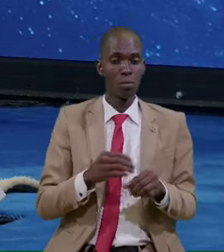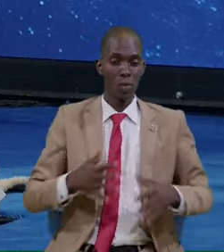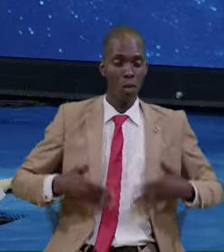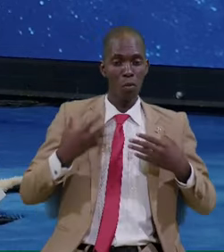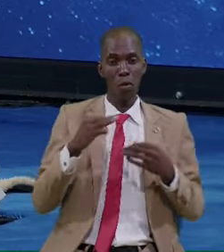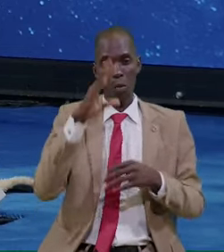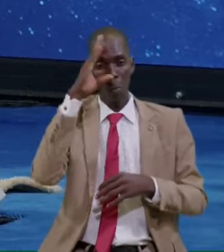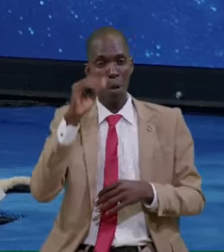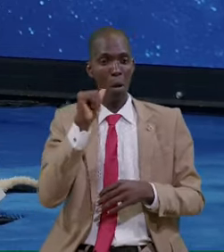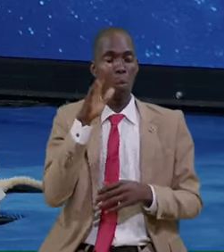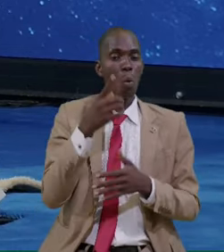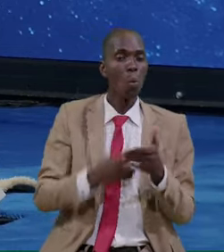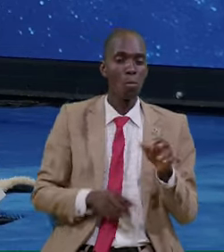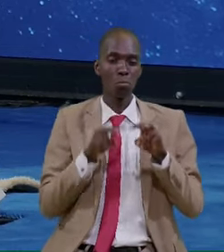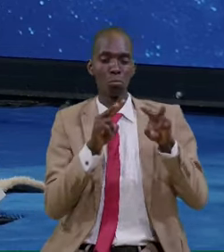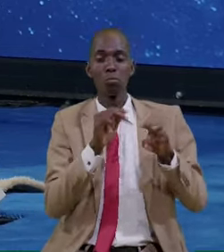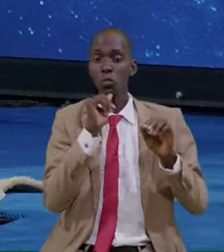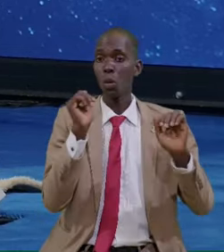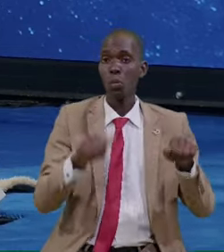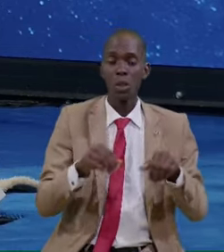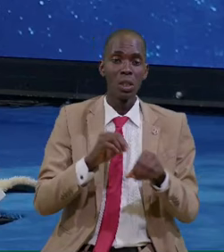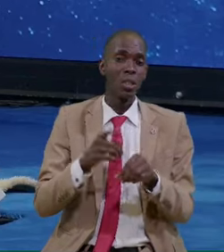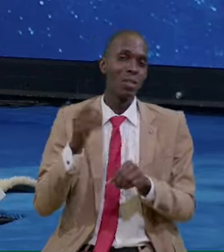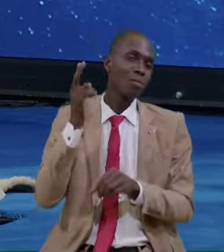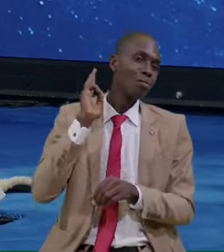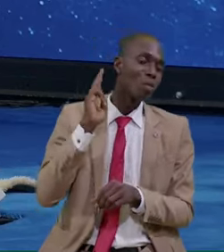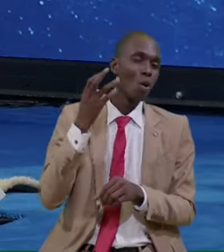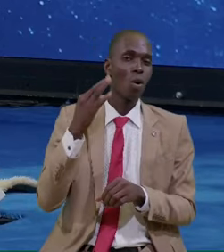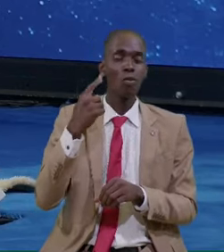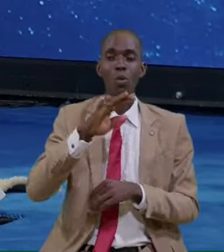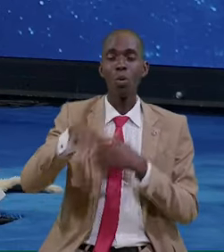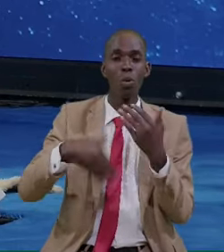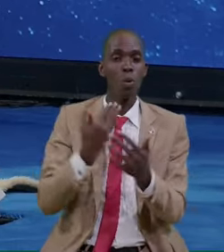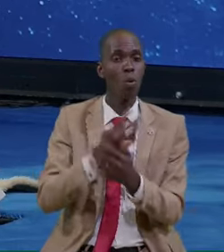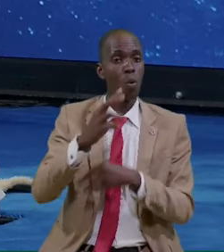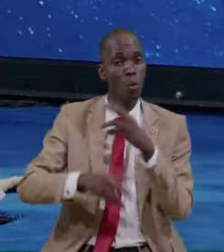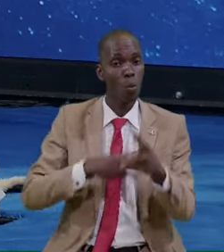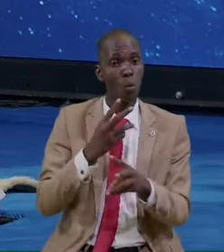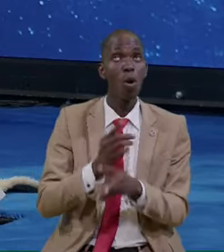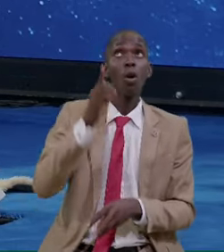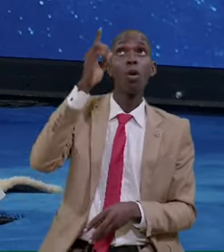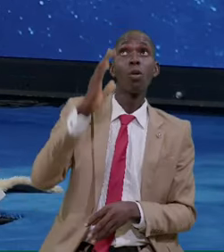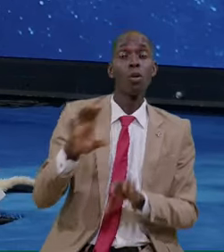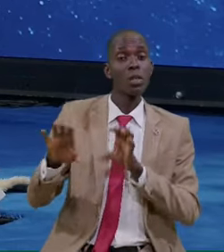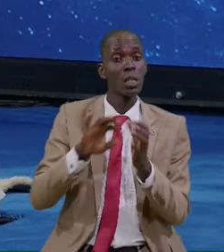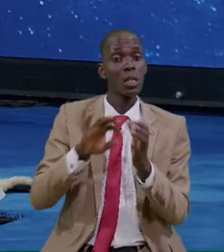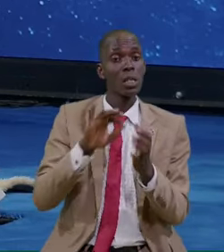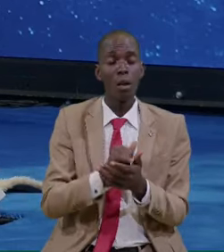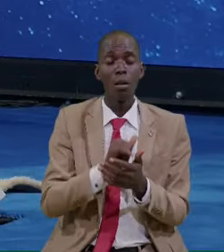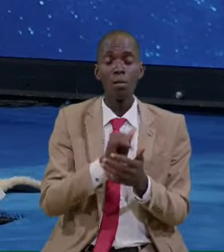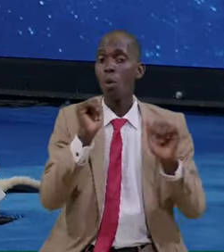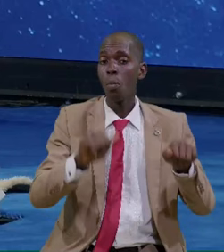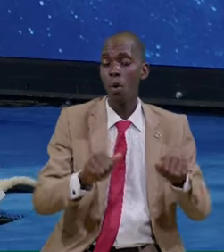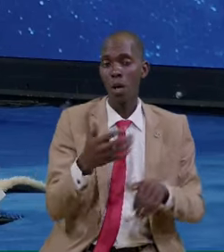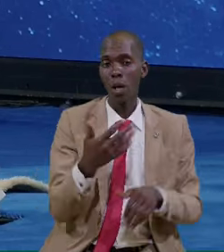appears impossible in the history of the whole world, he did that impossible thing